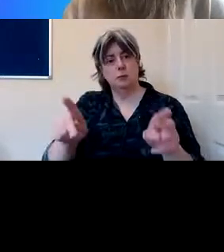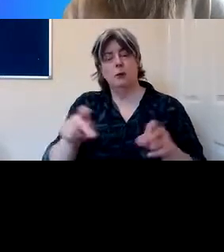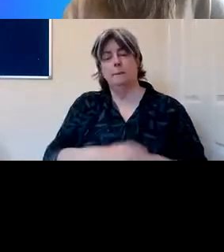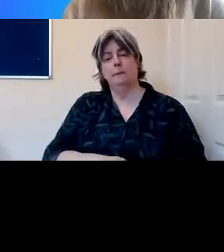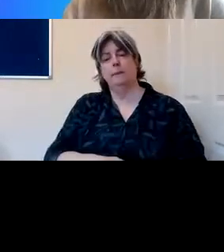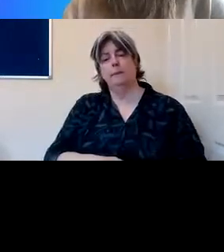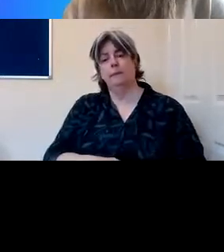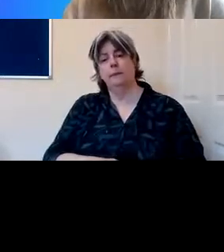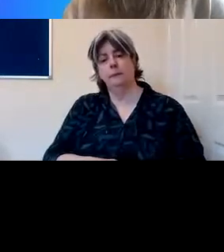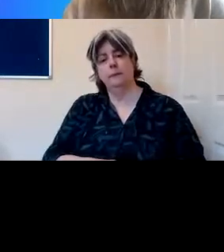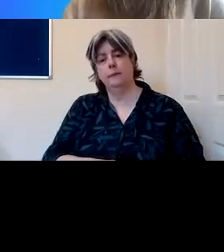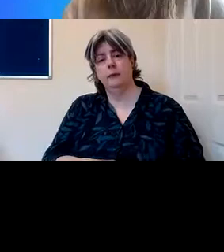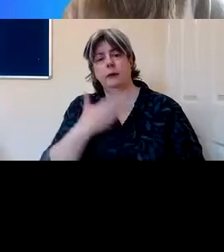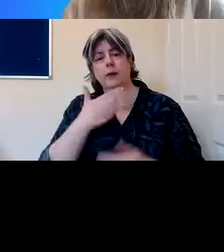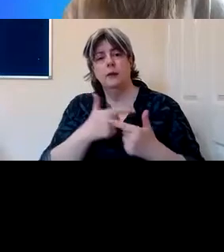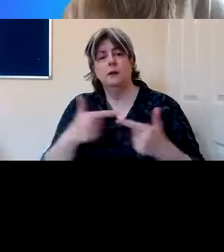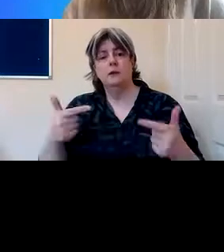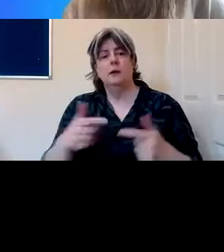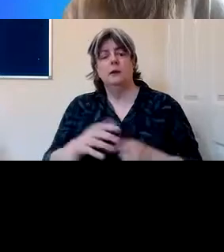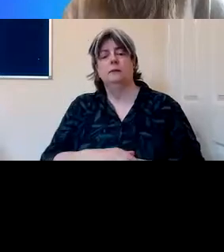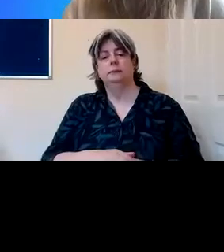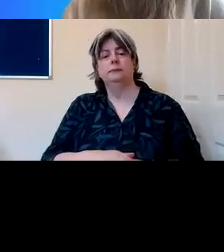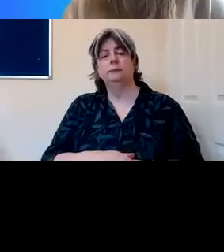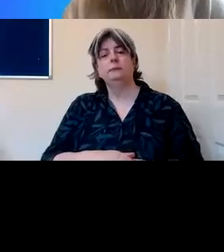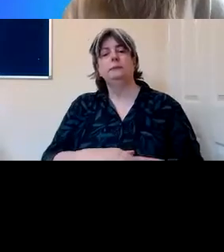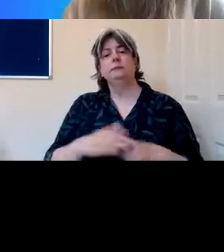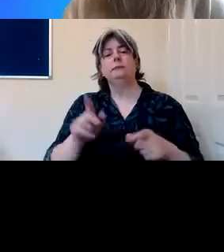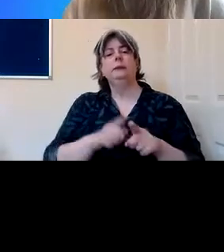Thank you very much. And that same question to you, please, Stefan.